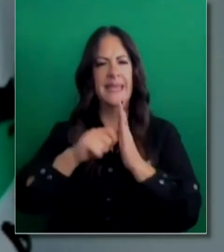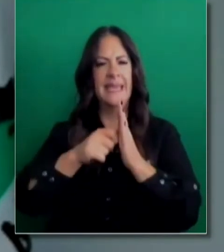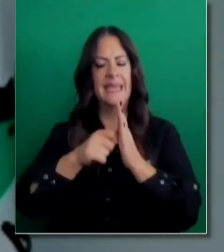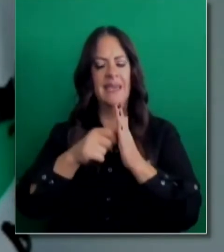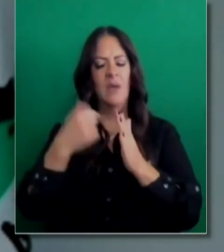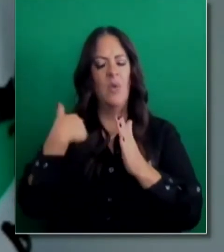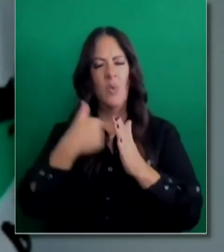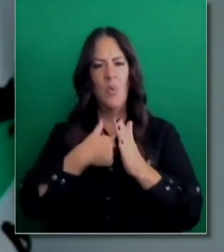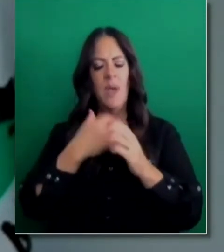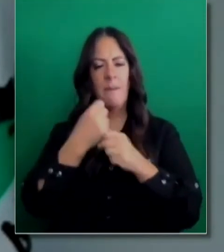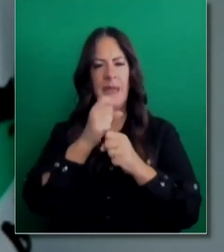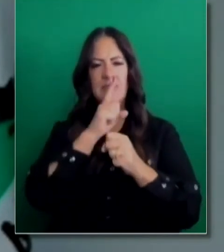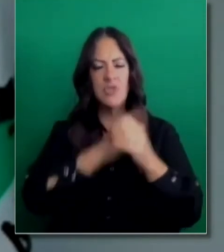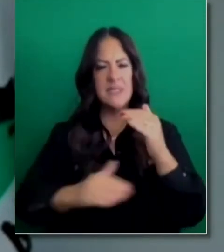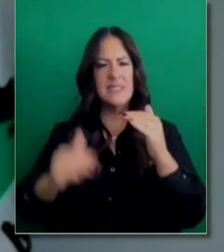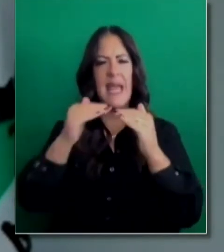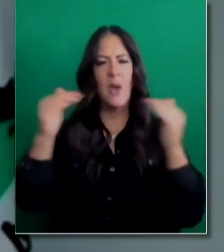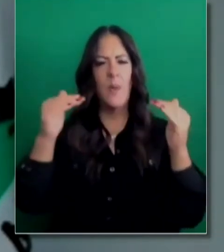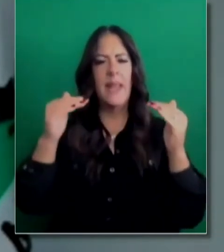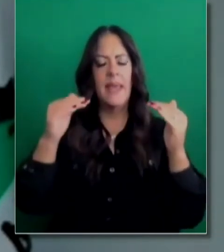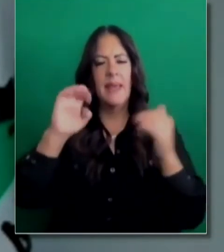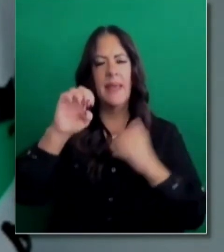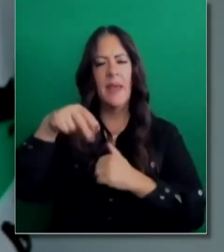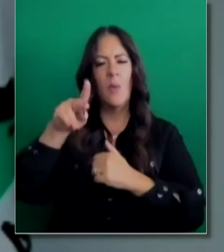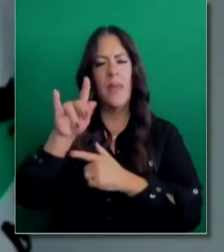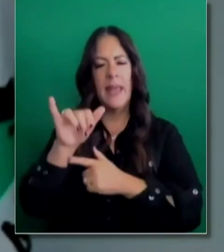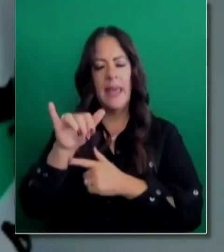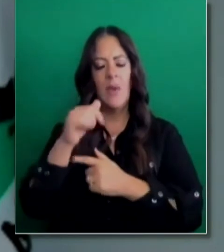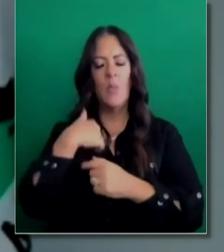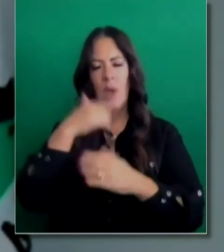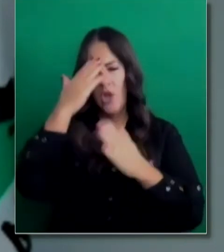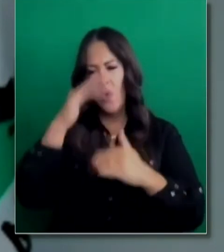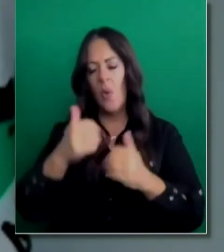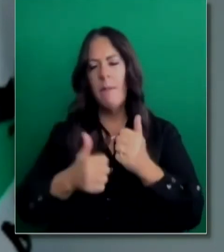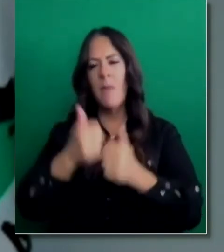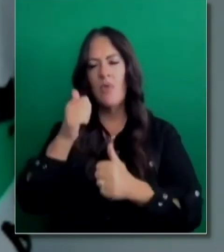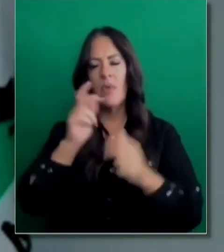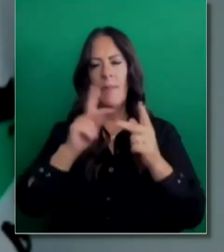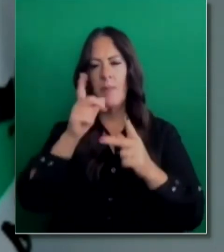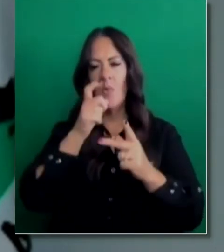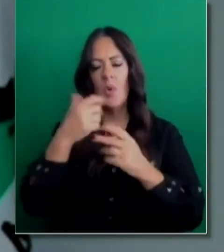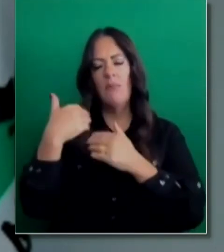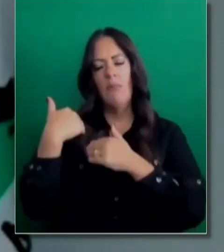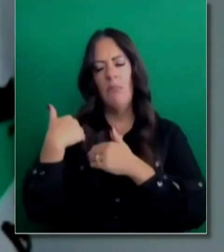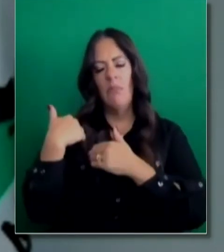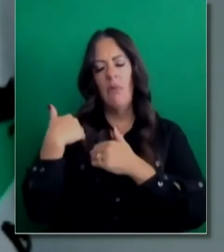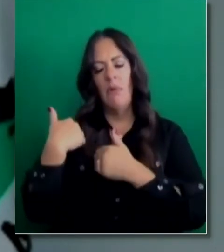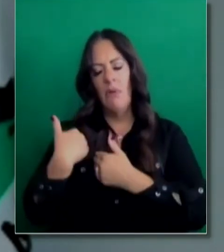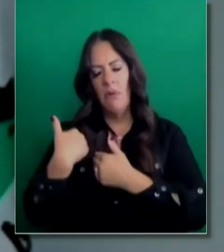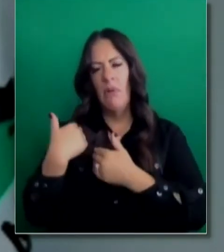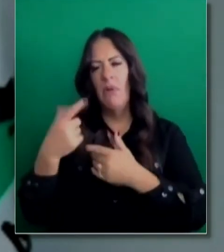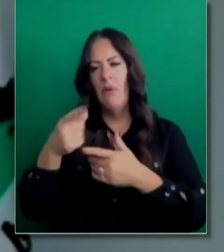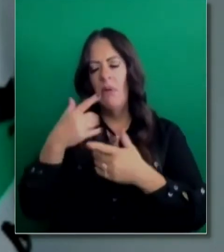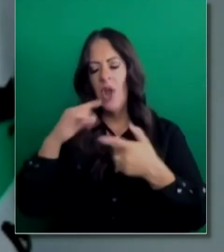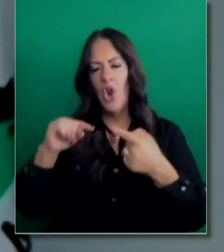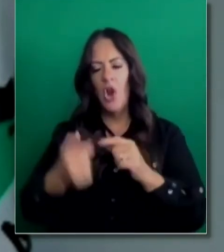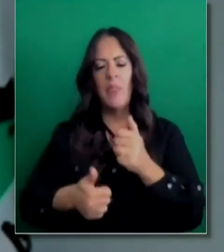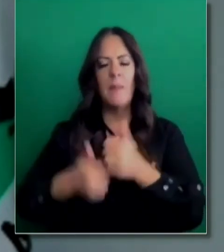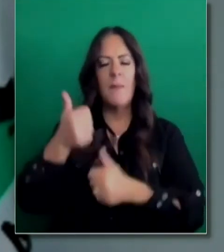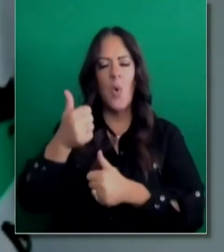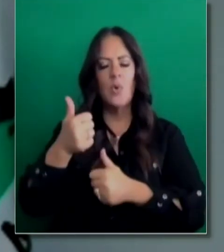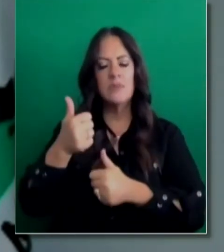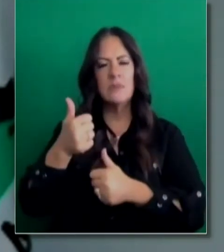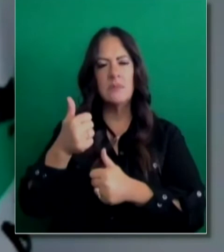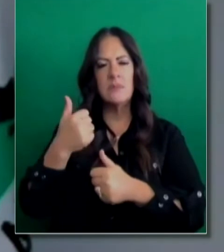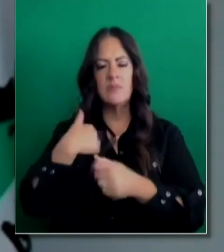driven by equity. We know who's sort of shouldered the brunt of this pandemic. We've been tracking that in our data for